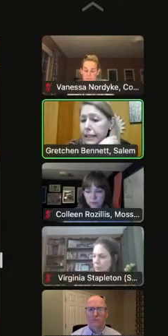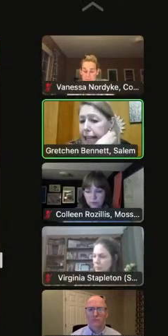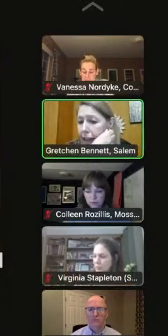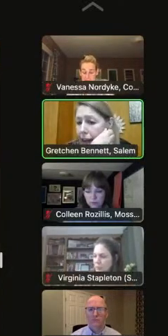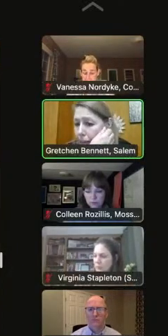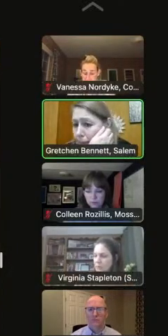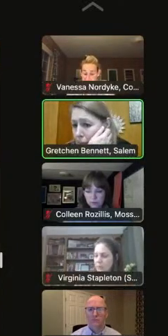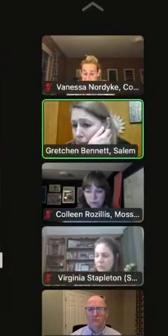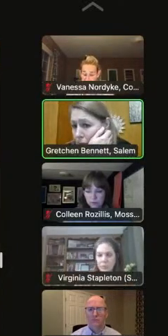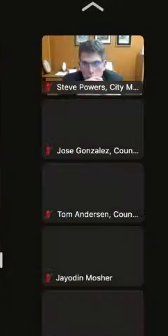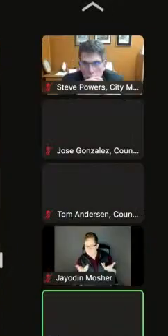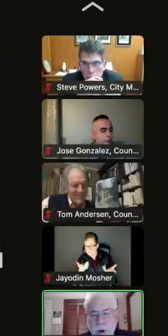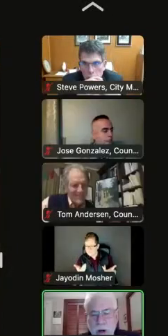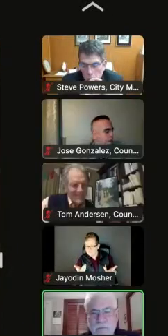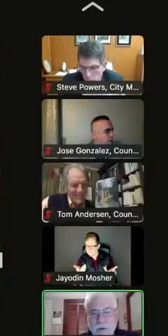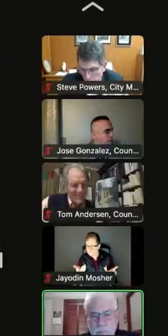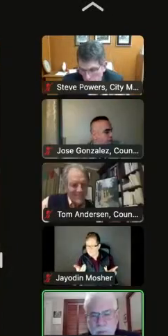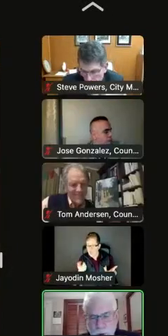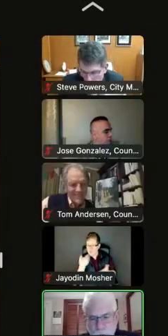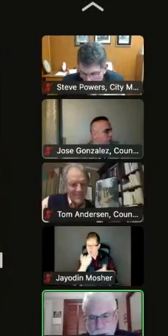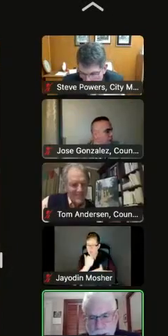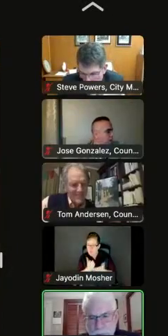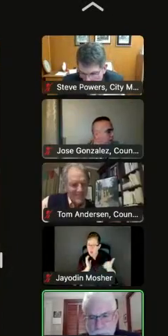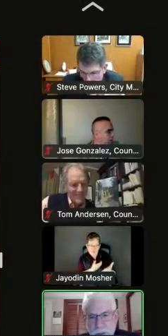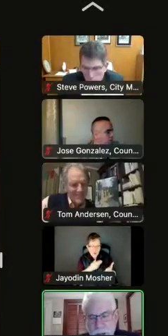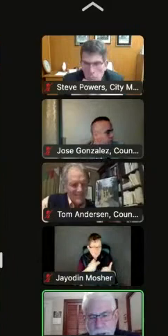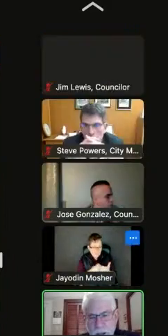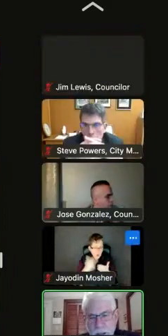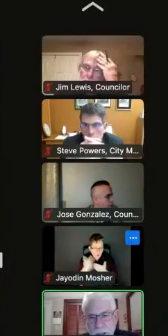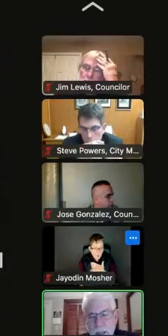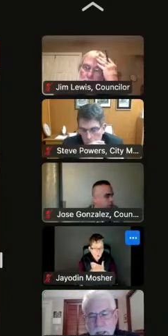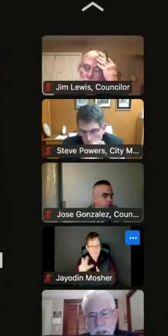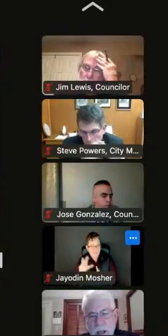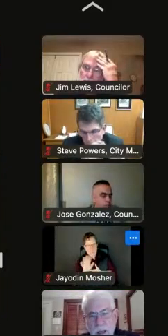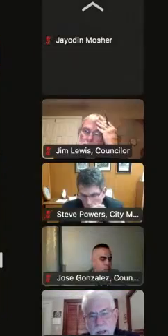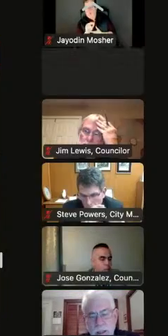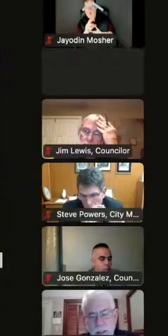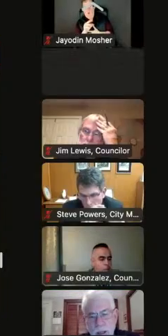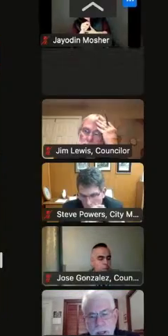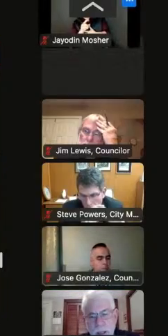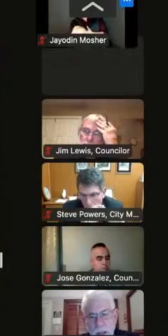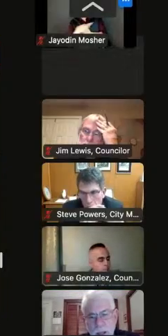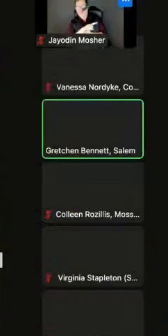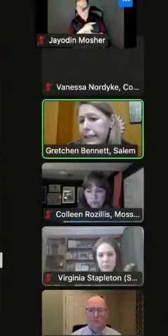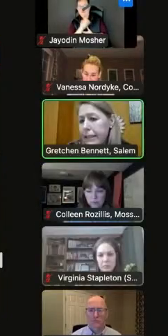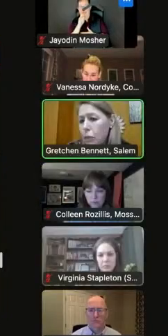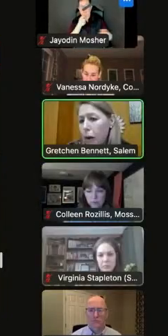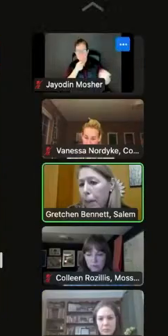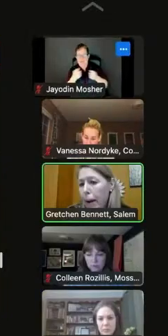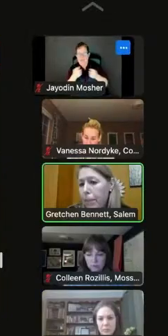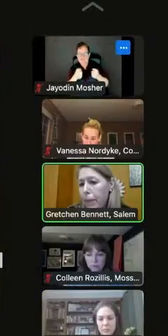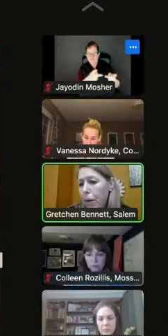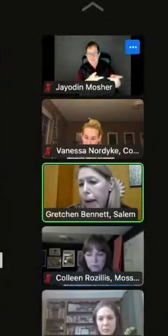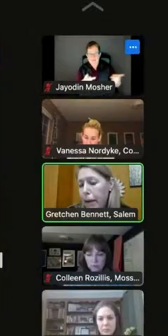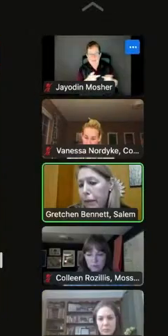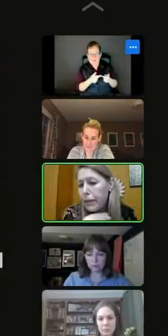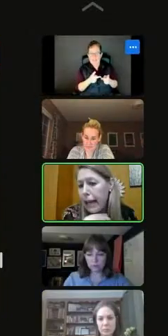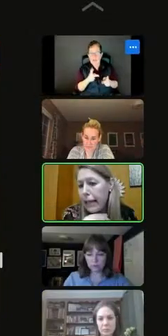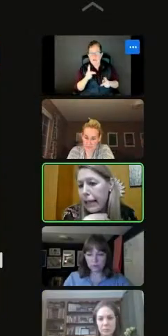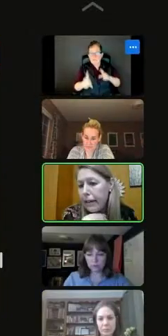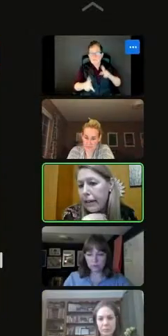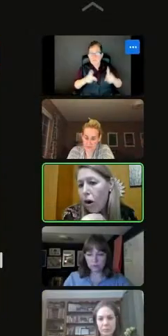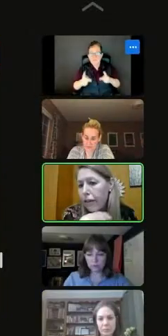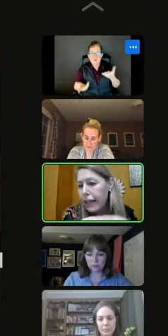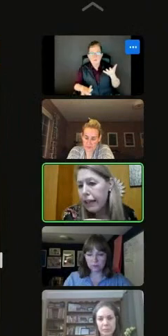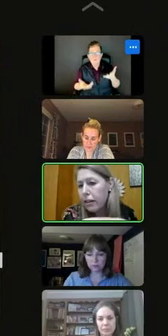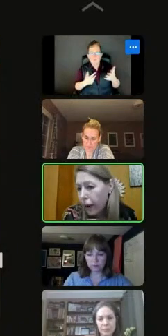you want to take that? Are they part of our program? No, no, these are the unmanaged spaces where people might be